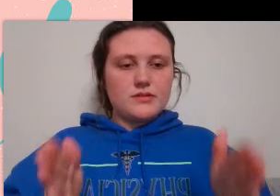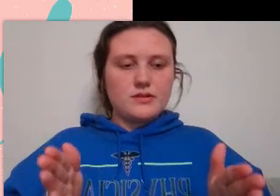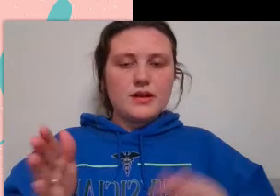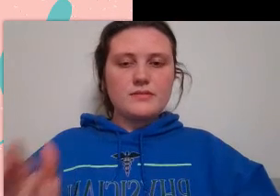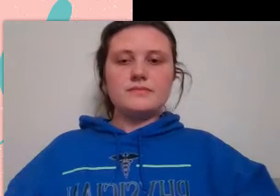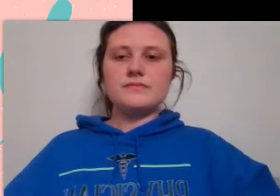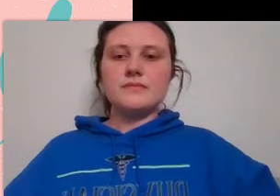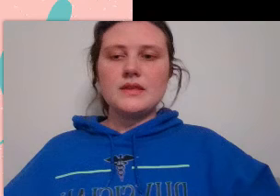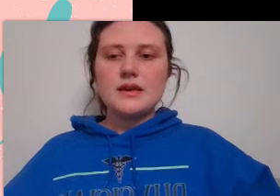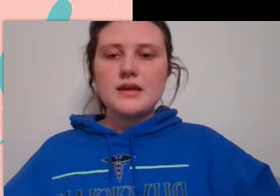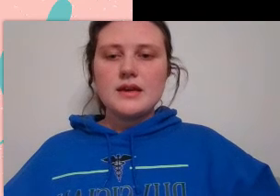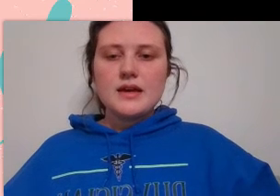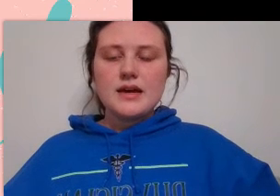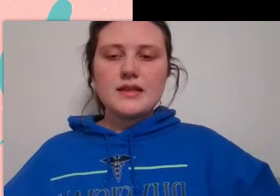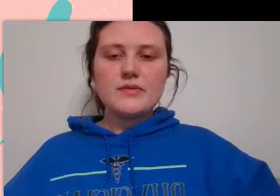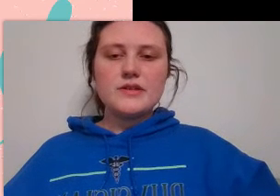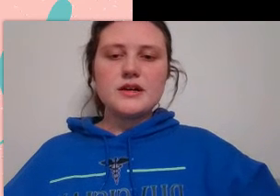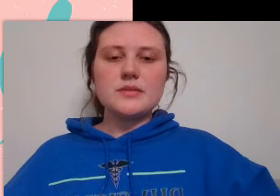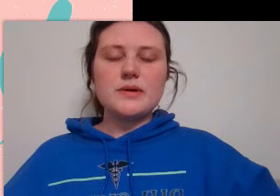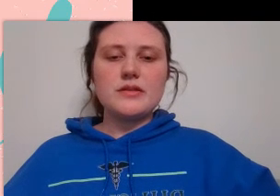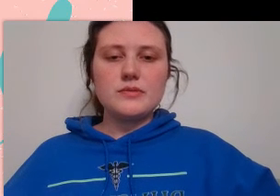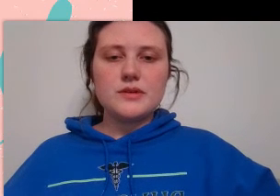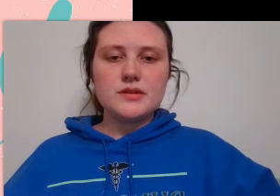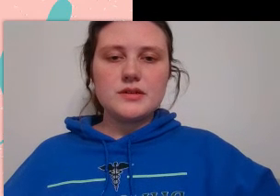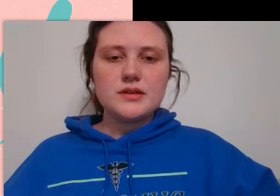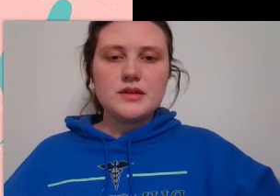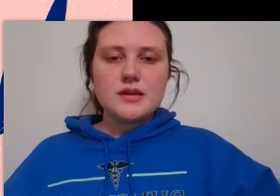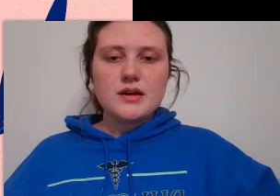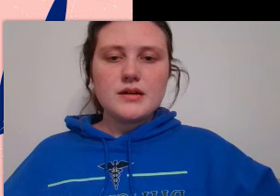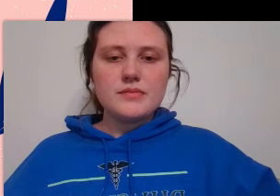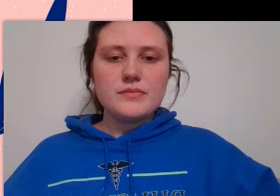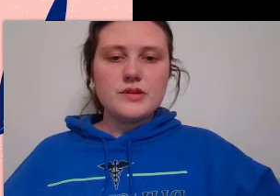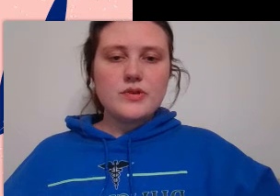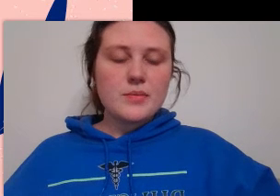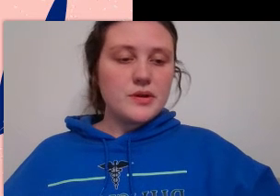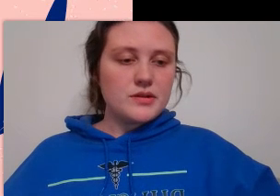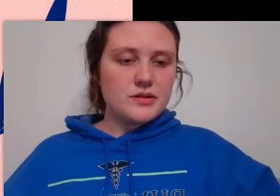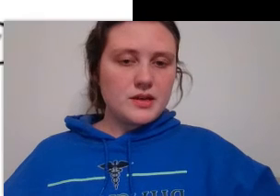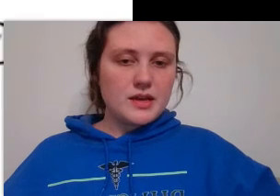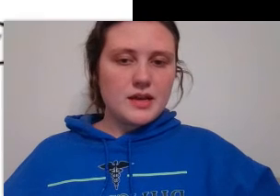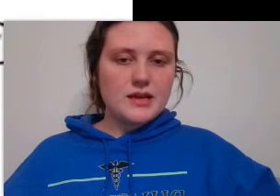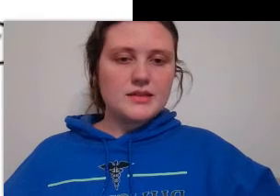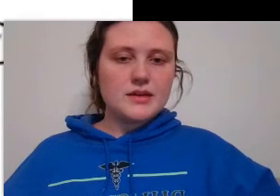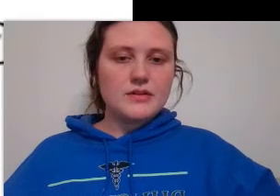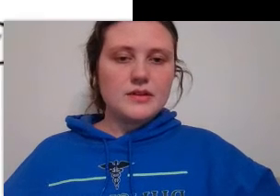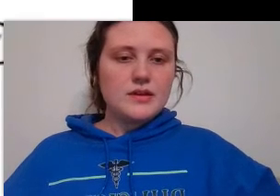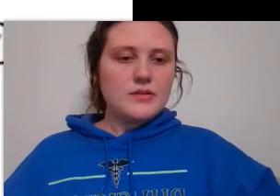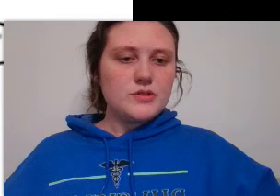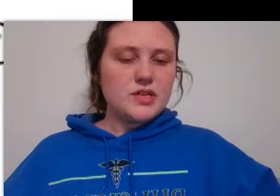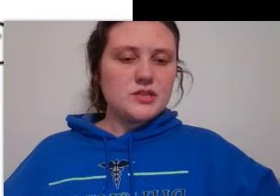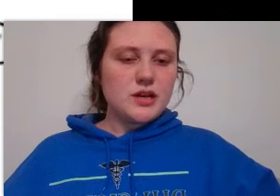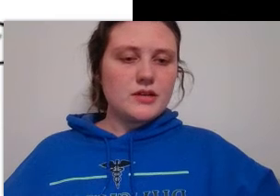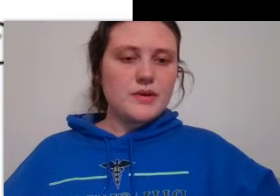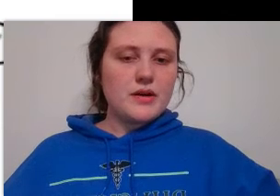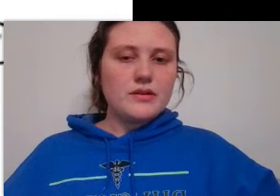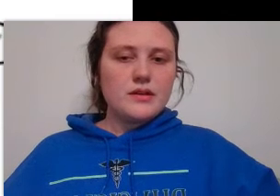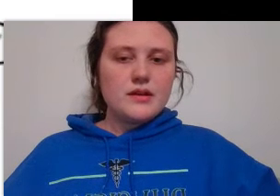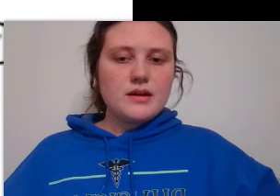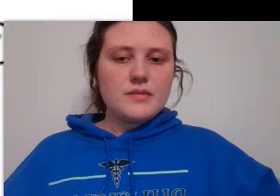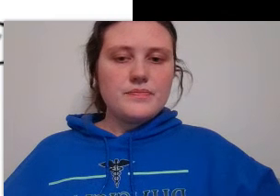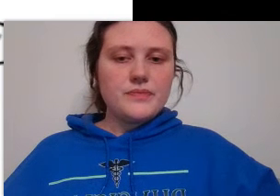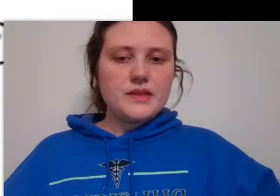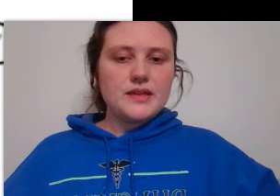student. All right? And then we talked about the weird grammar in ASL, which I just talked